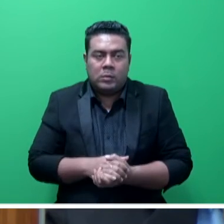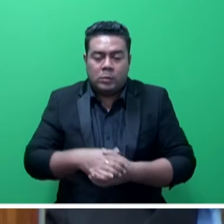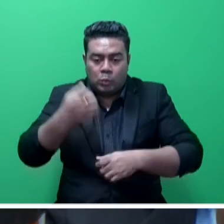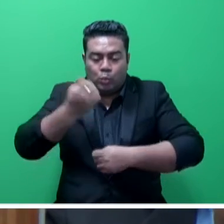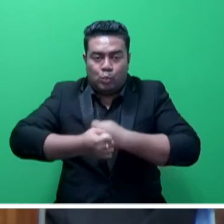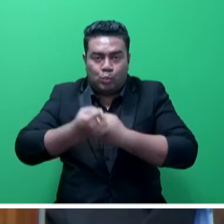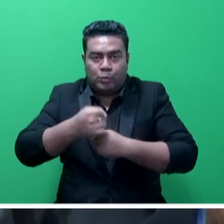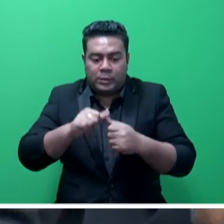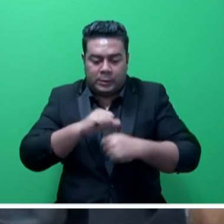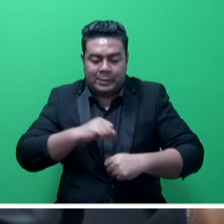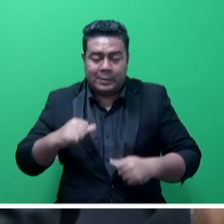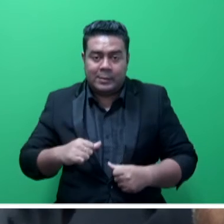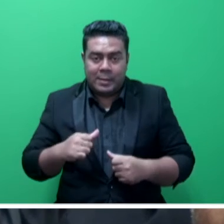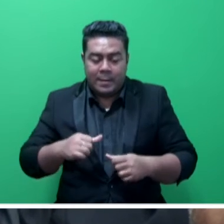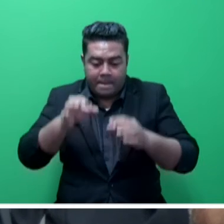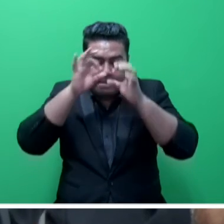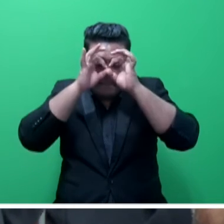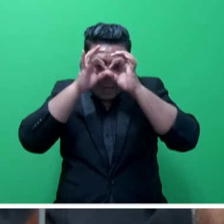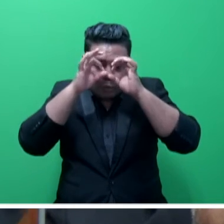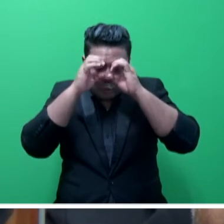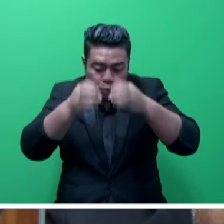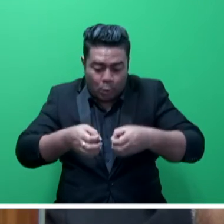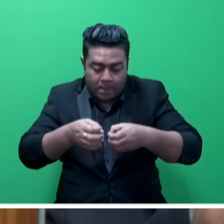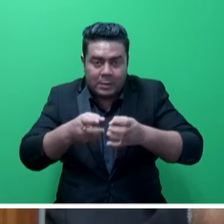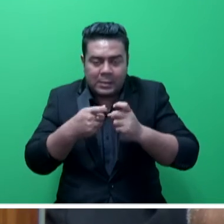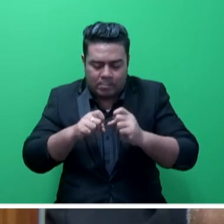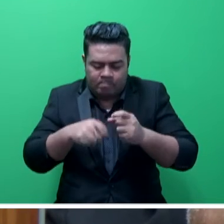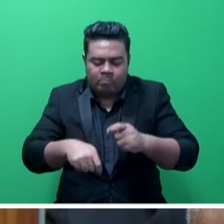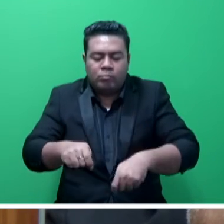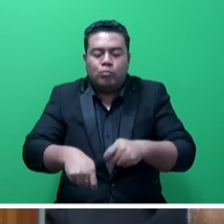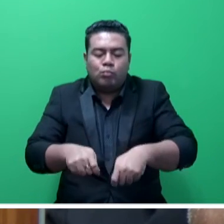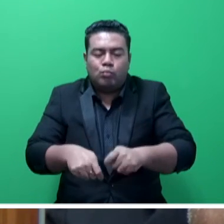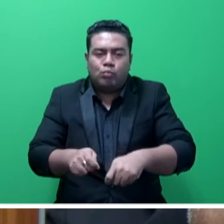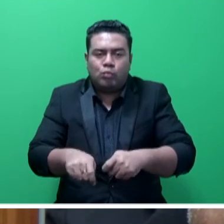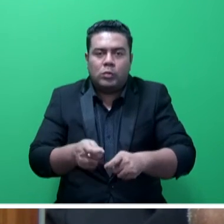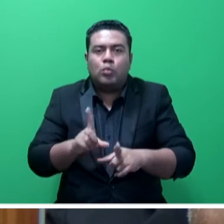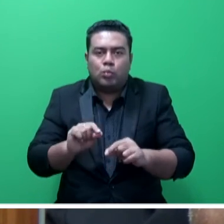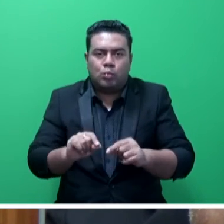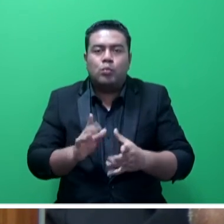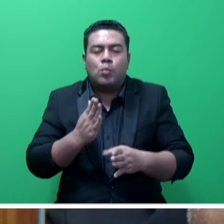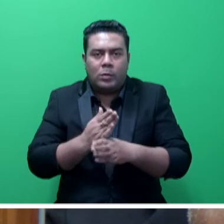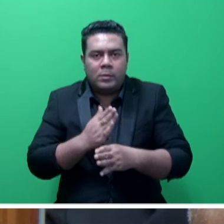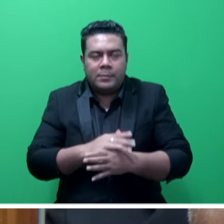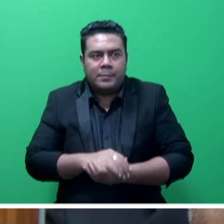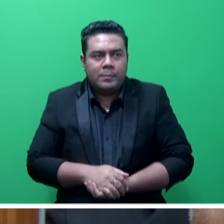operating digital microscope that government had also procured. So, Honourable Speaker, we,